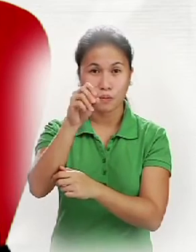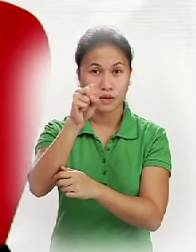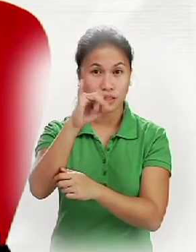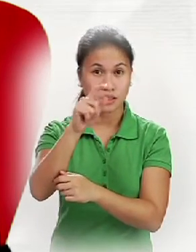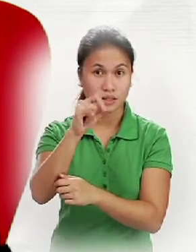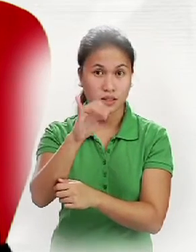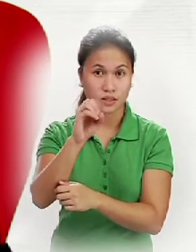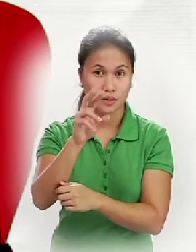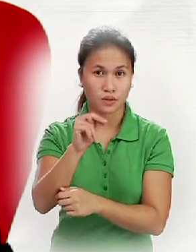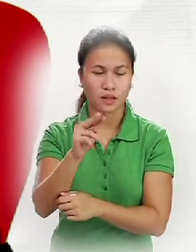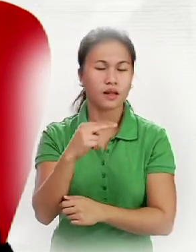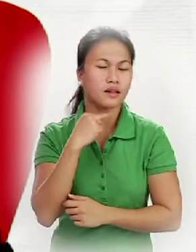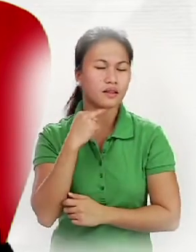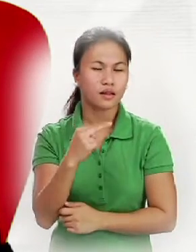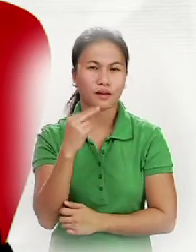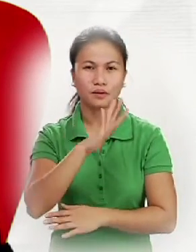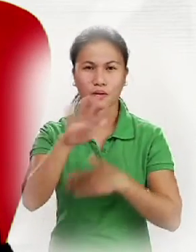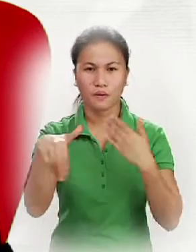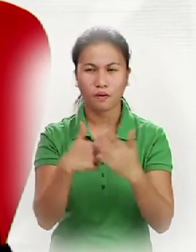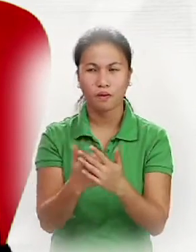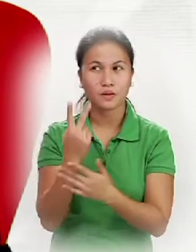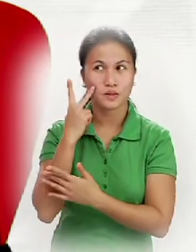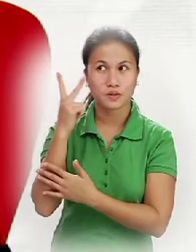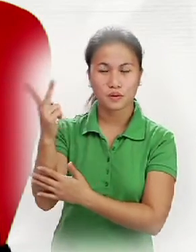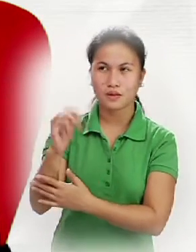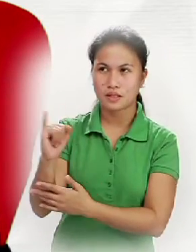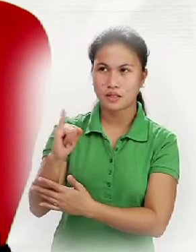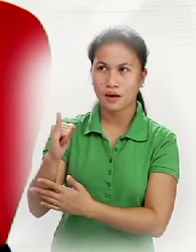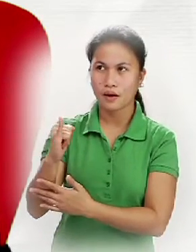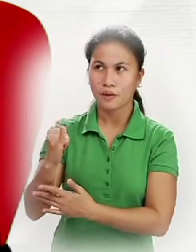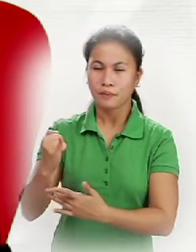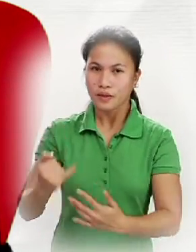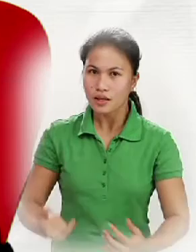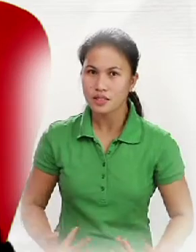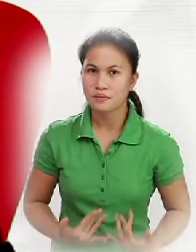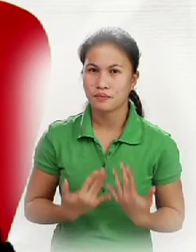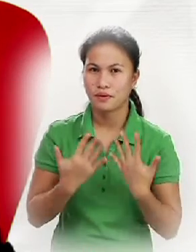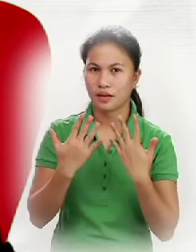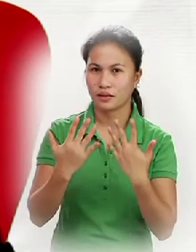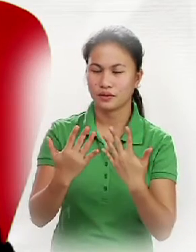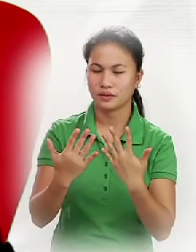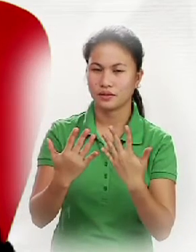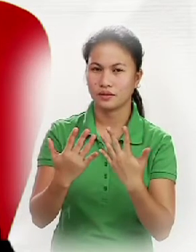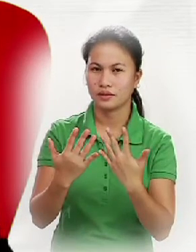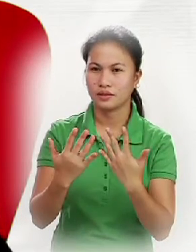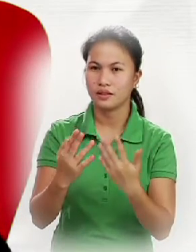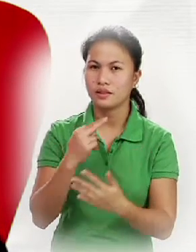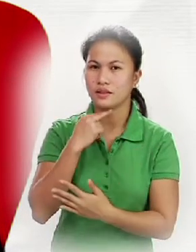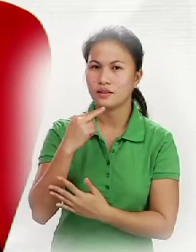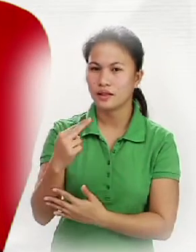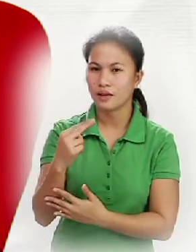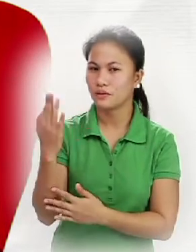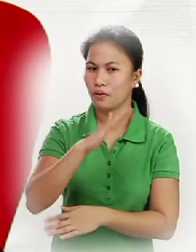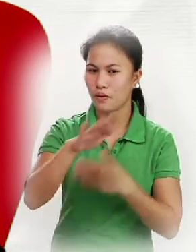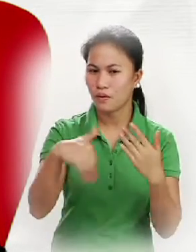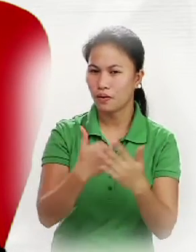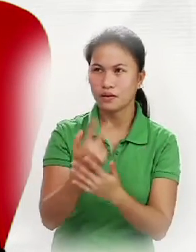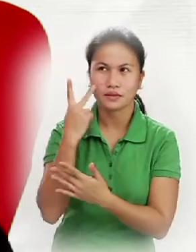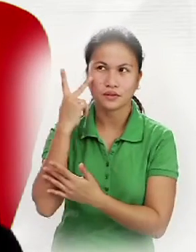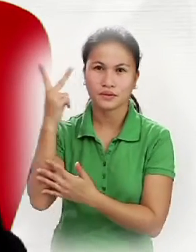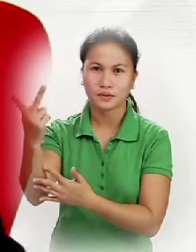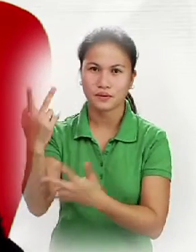everyone saw inspiration in Him. Not everyone saw in Him the strength and the